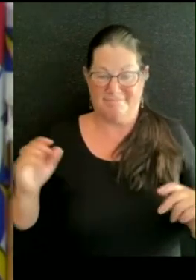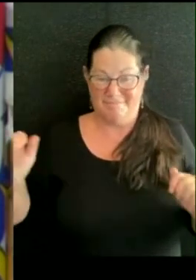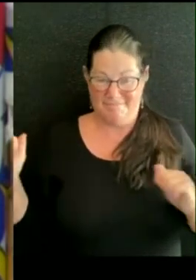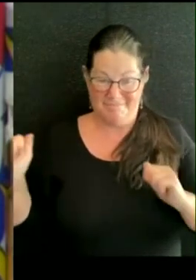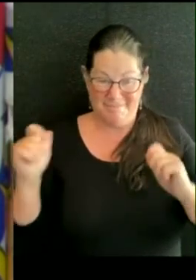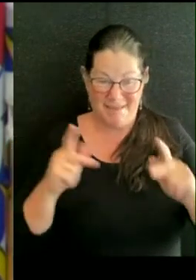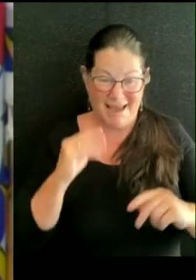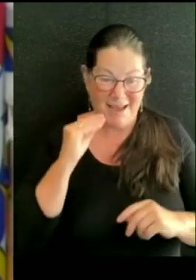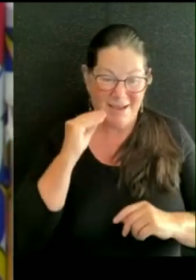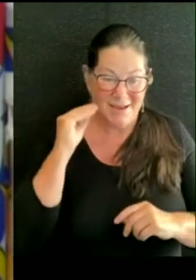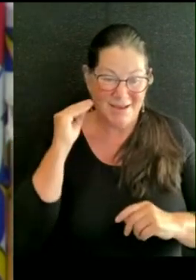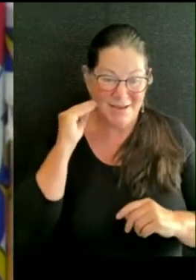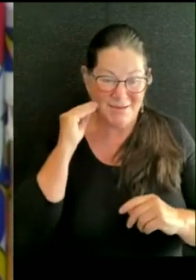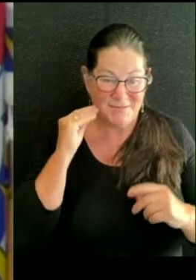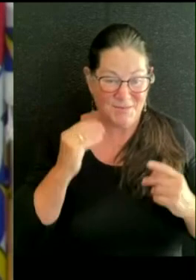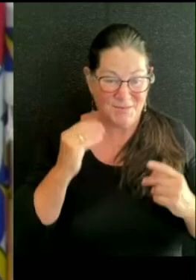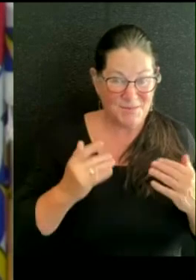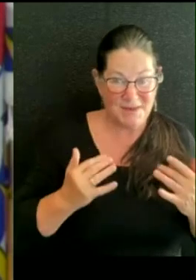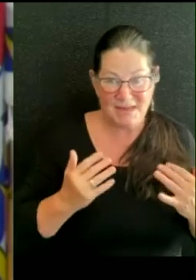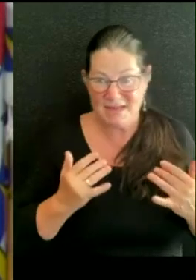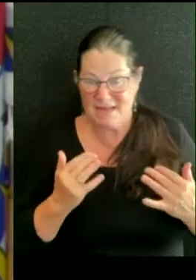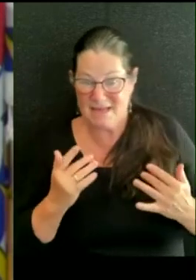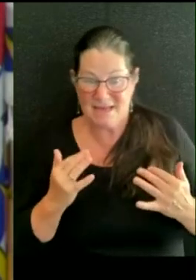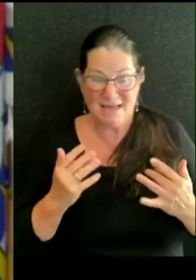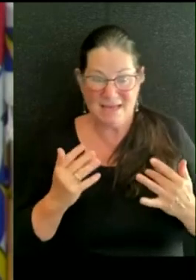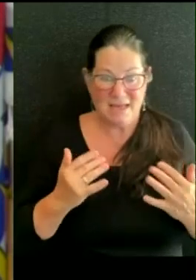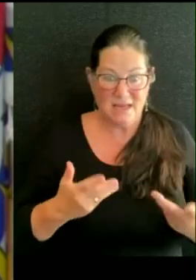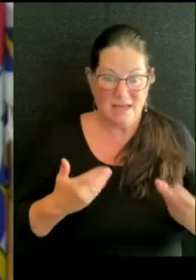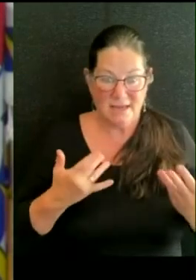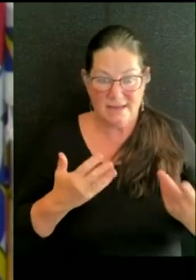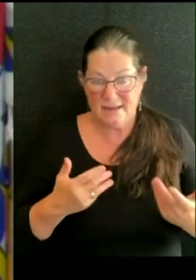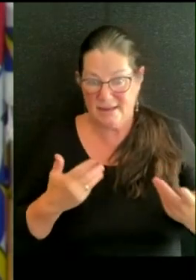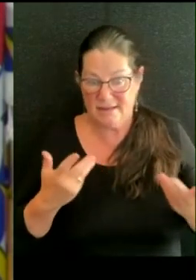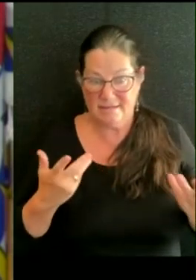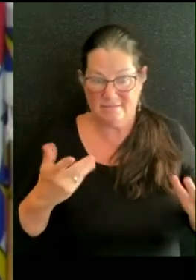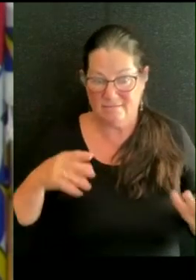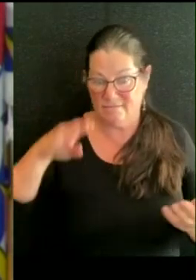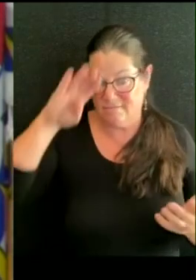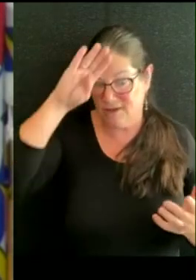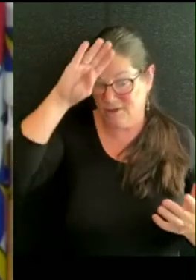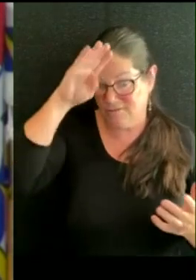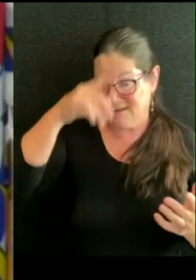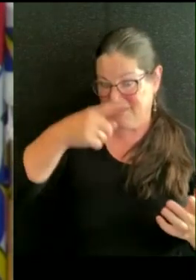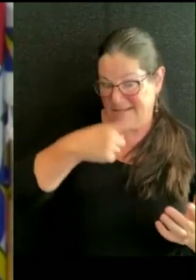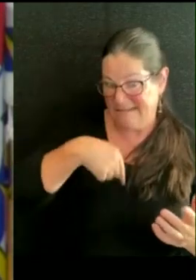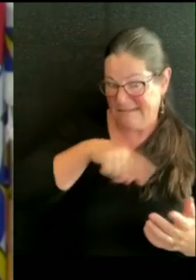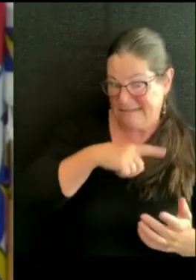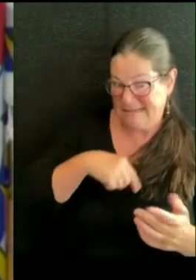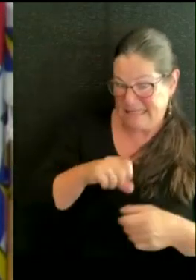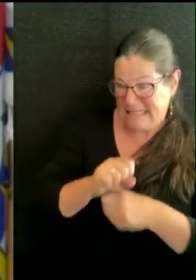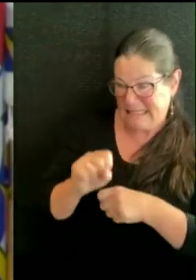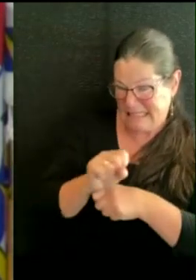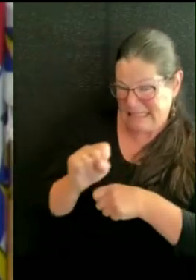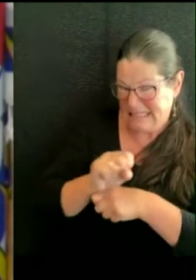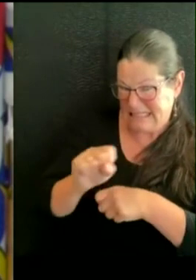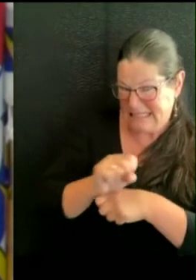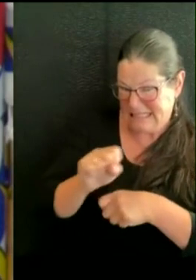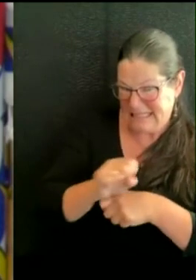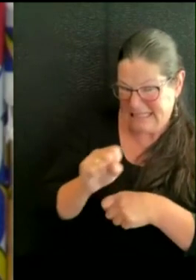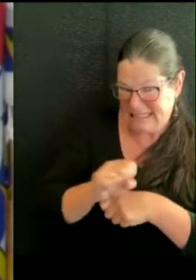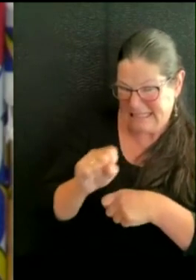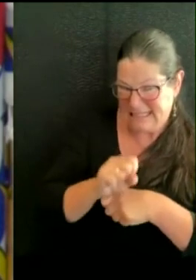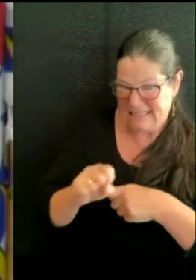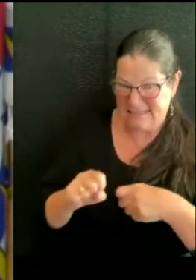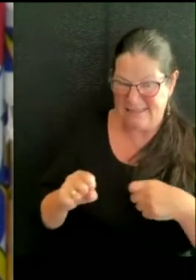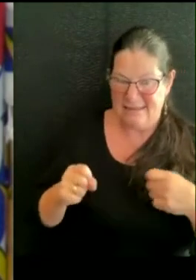got tough, your firefighters were on the ground fighting it. And now for many, the going's going to get tough, and we ask you to take